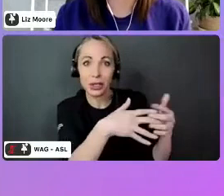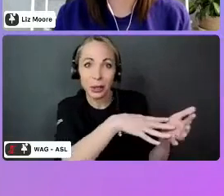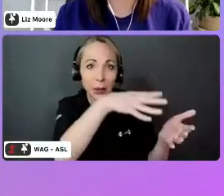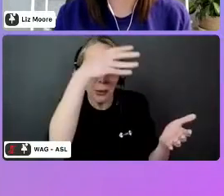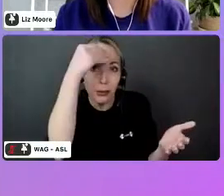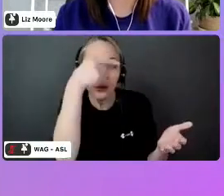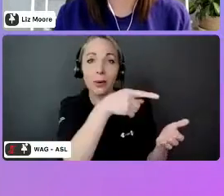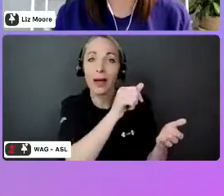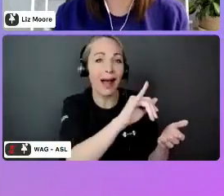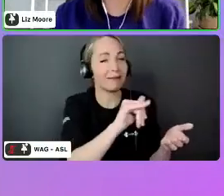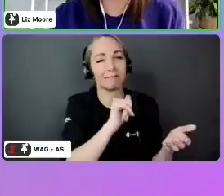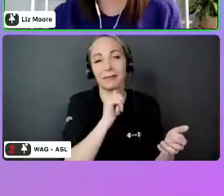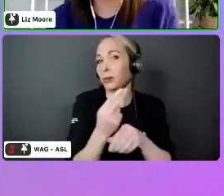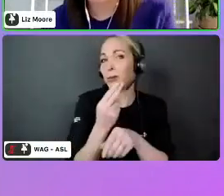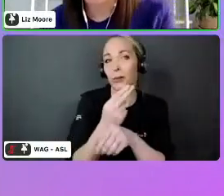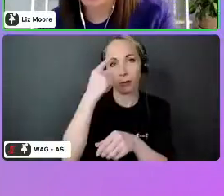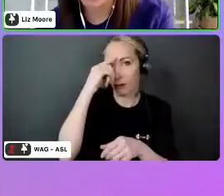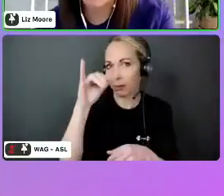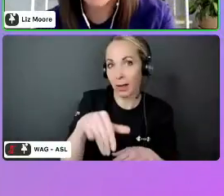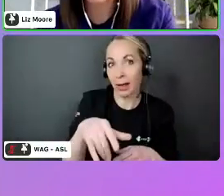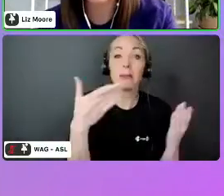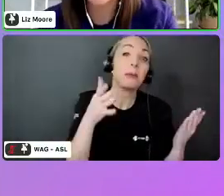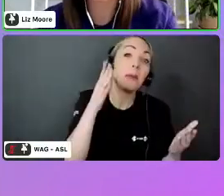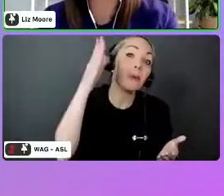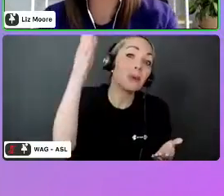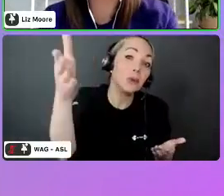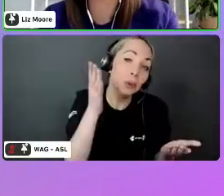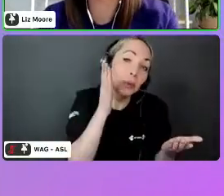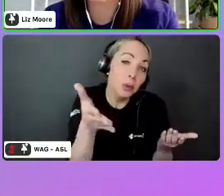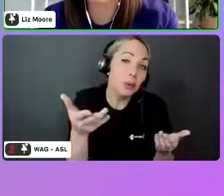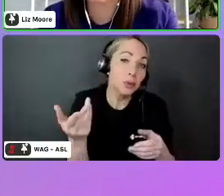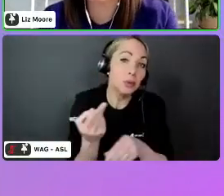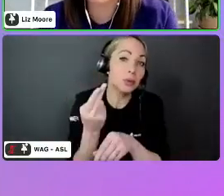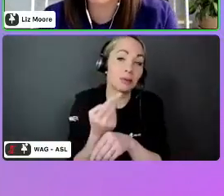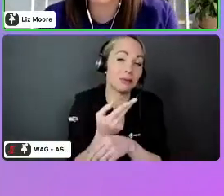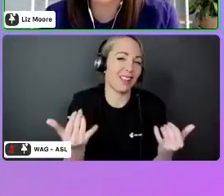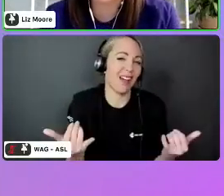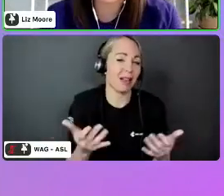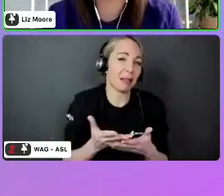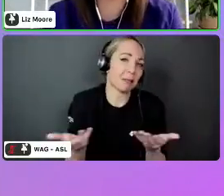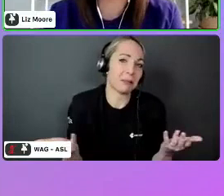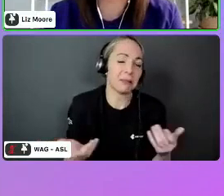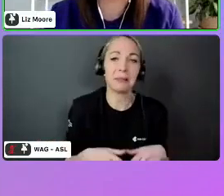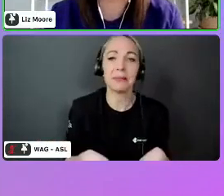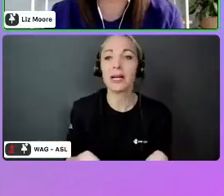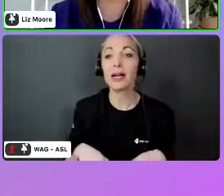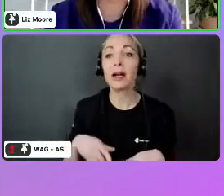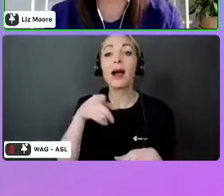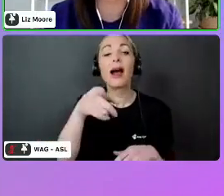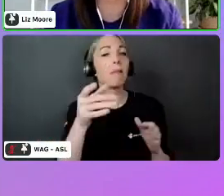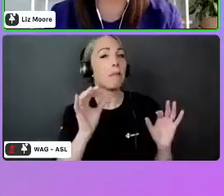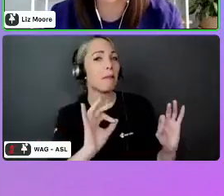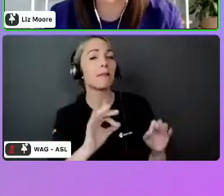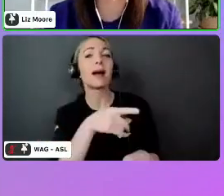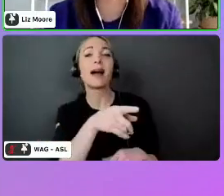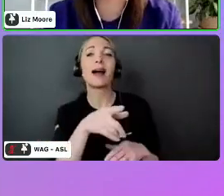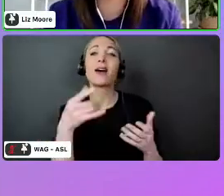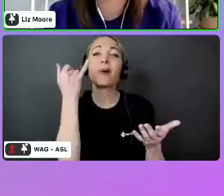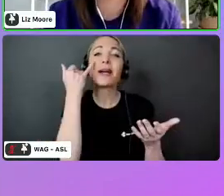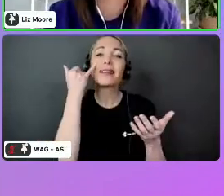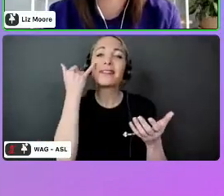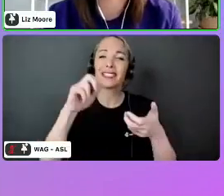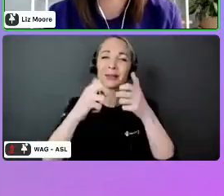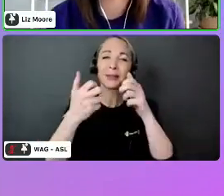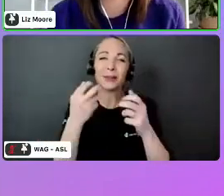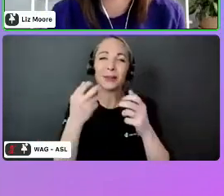in the future. Okay. How do you handle if there are visual indicator issues, like if a checkbox looks